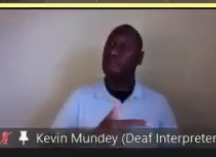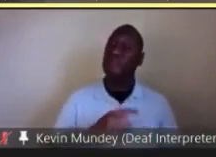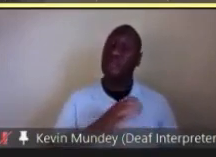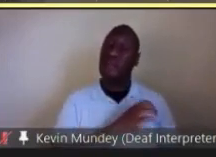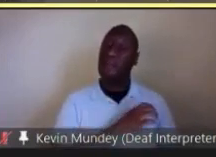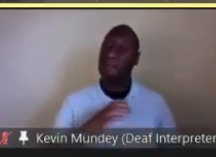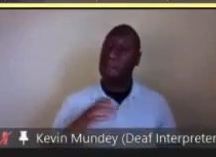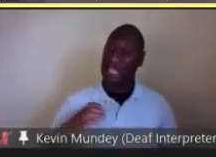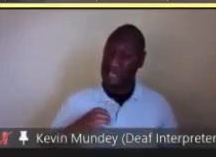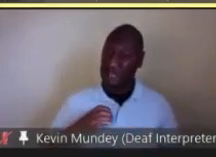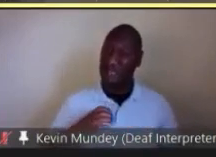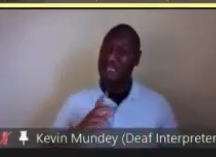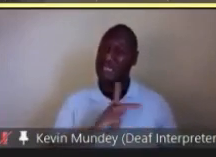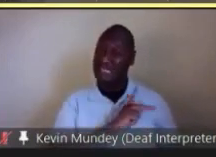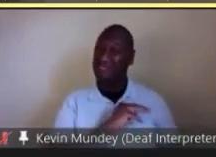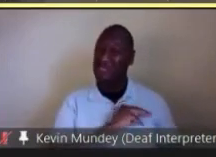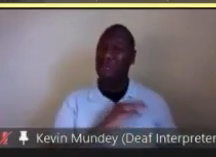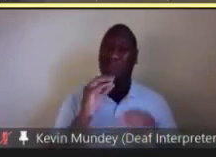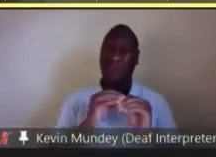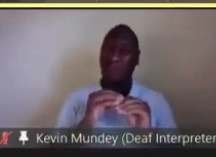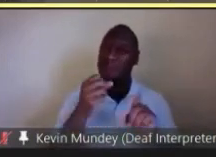more. Thank you.